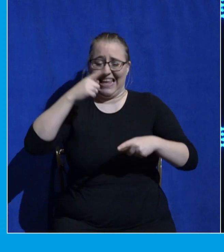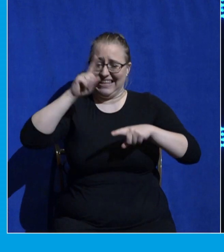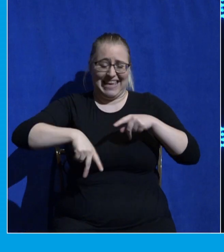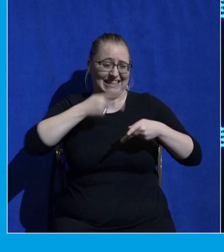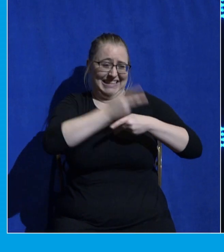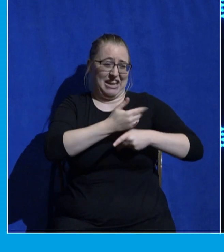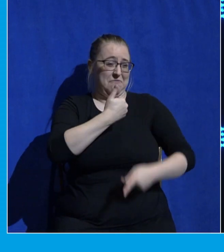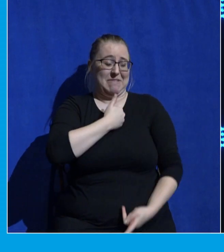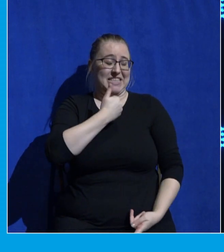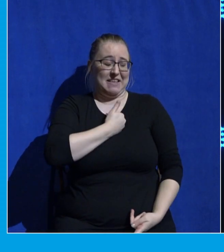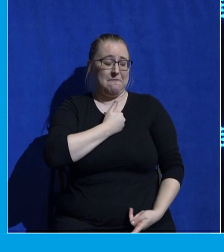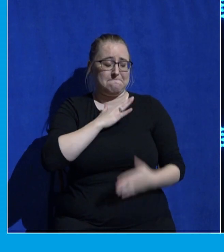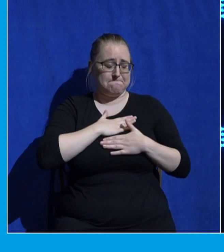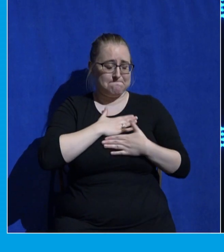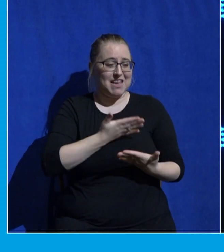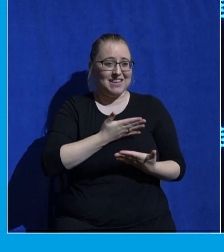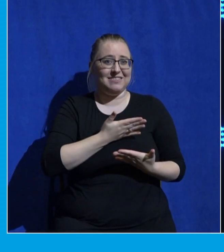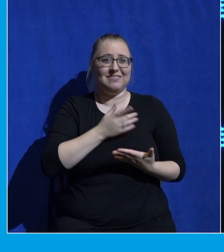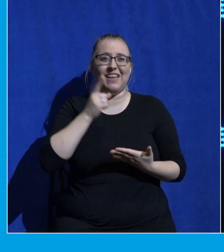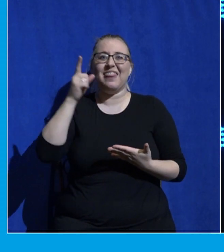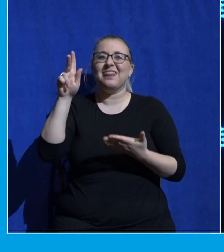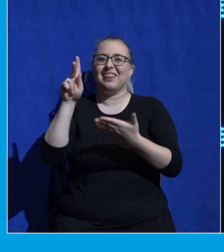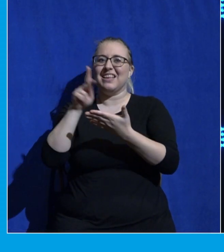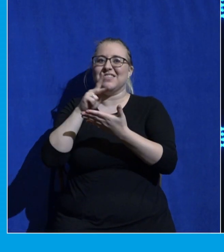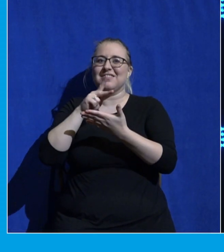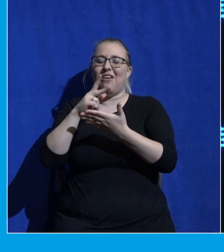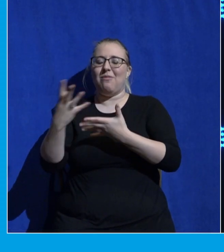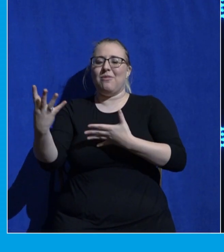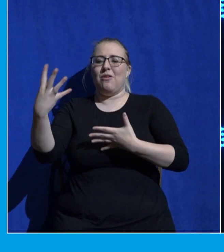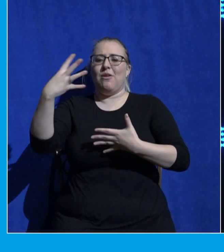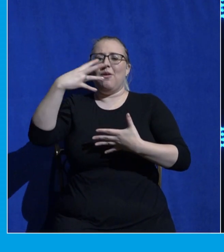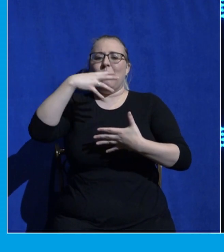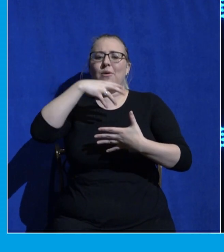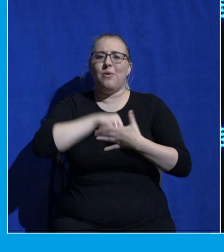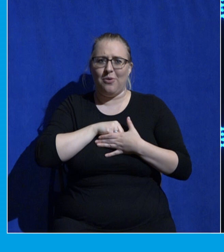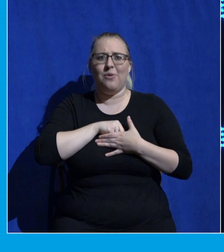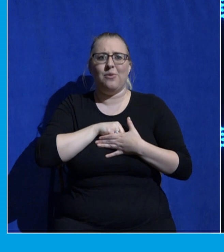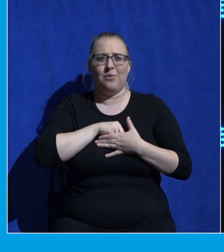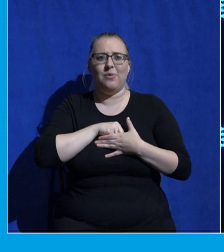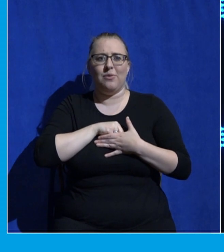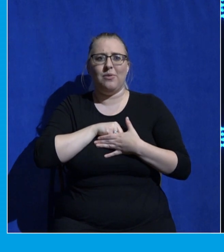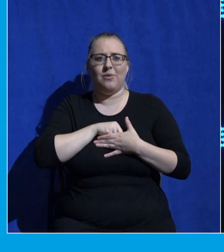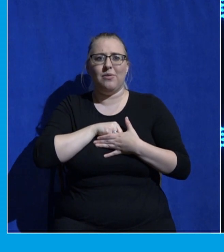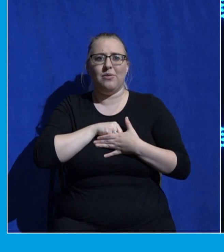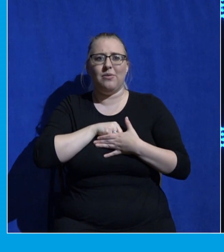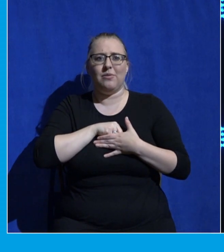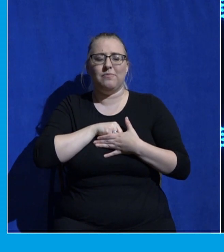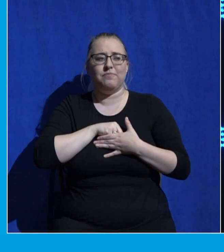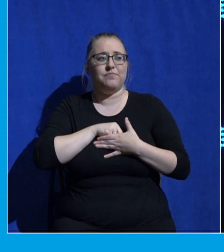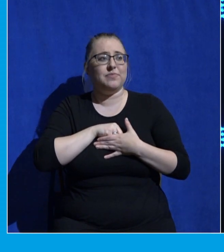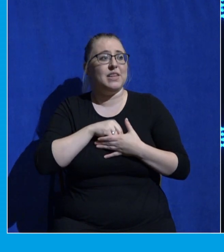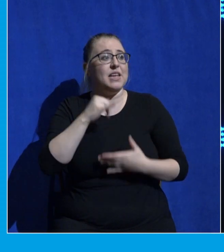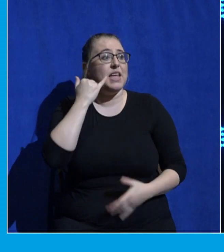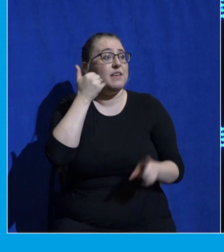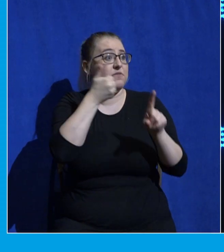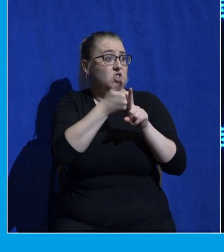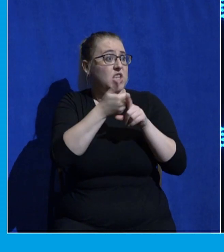You can't keep yourself. Hear me today. If you're a follower of Jesus Christ, your destination is